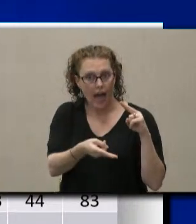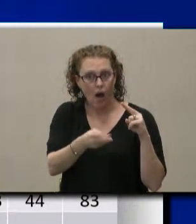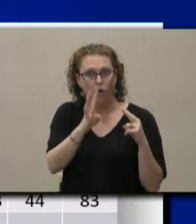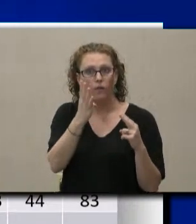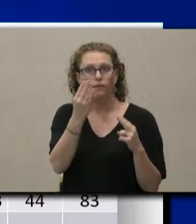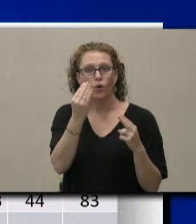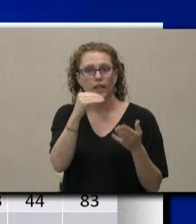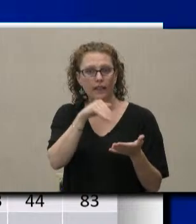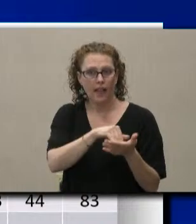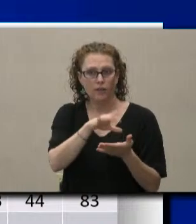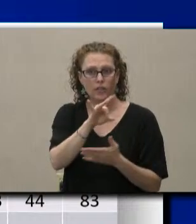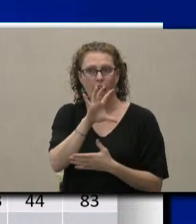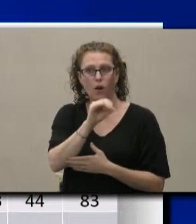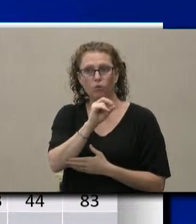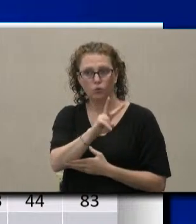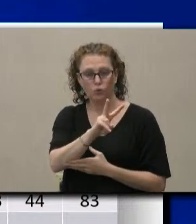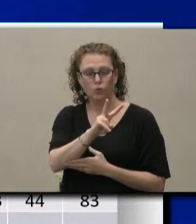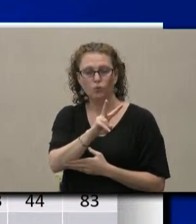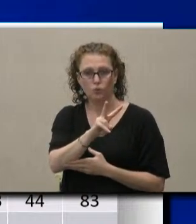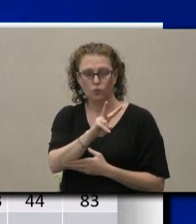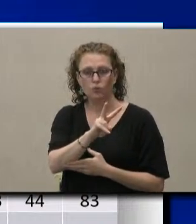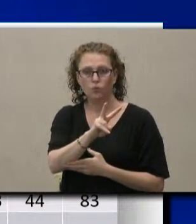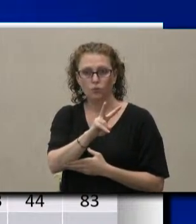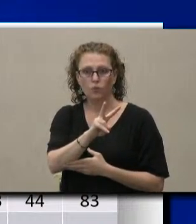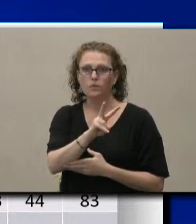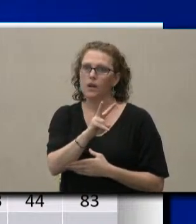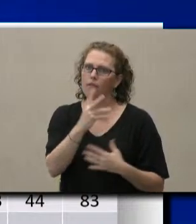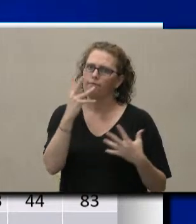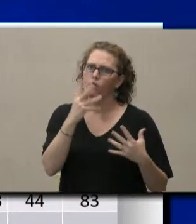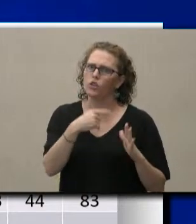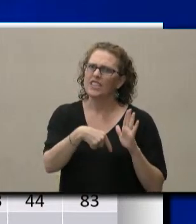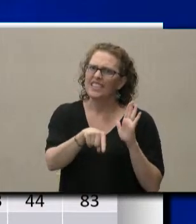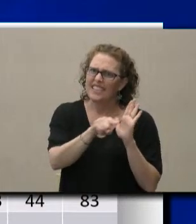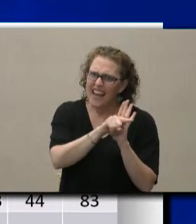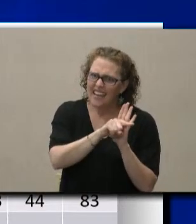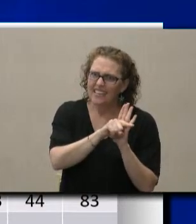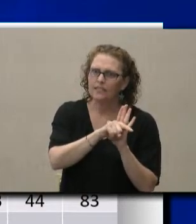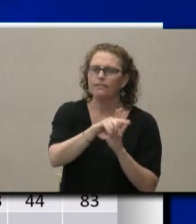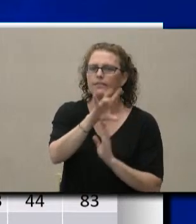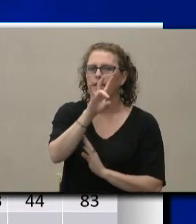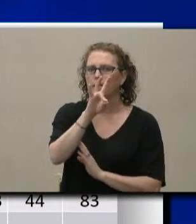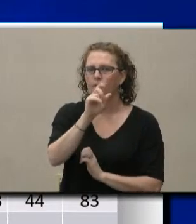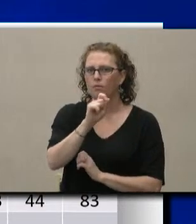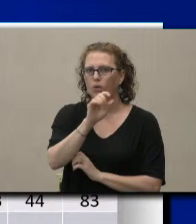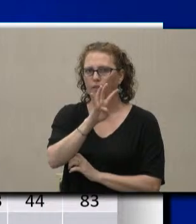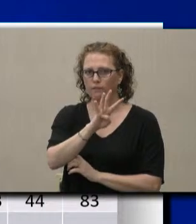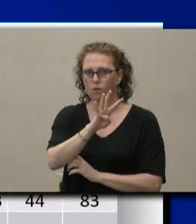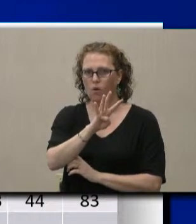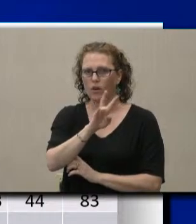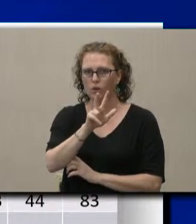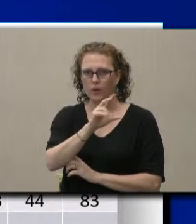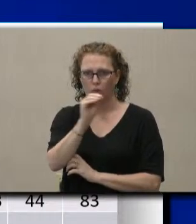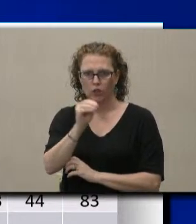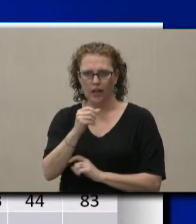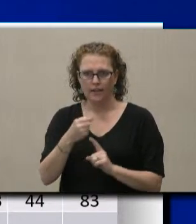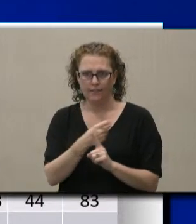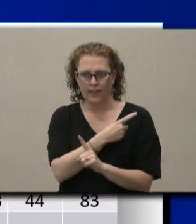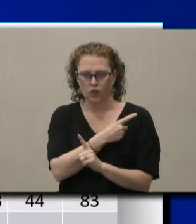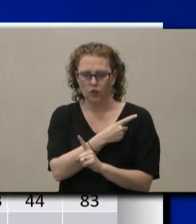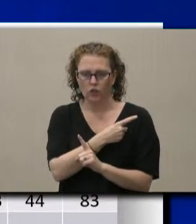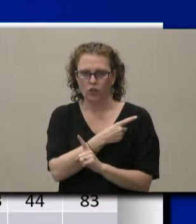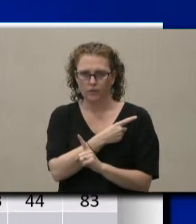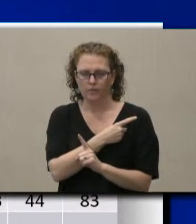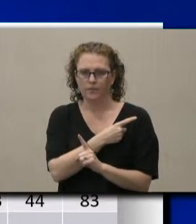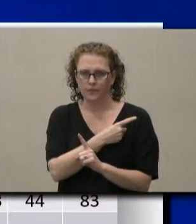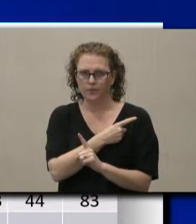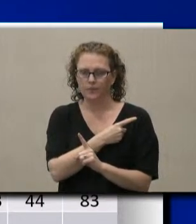14,802. And that would have resulted in a negative 7.4% deviation. With that adjustment,